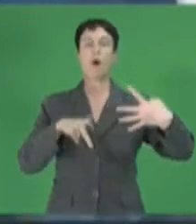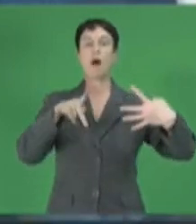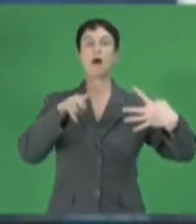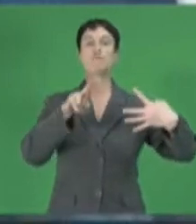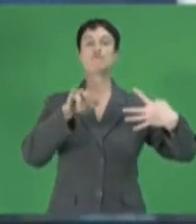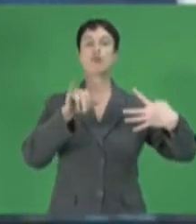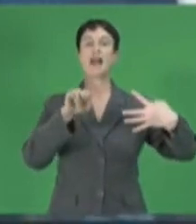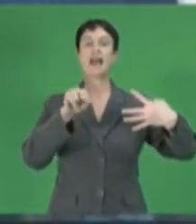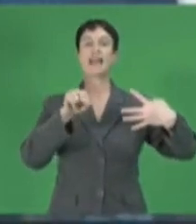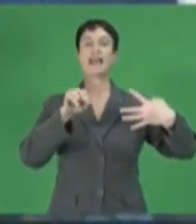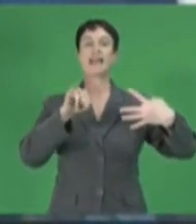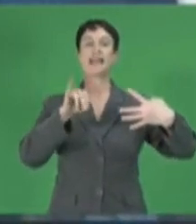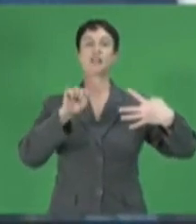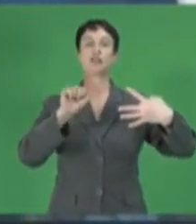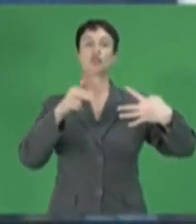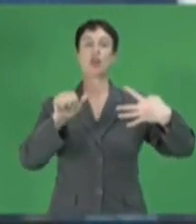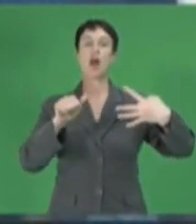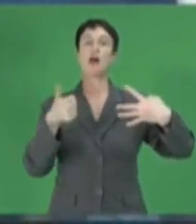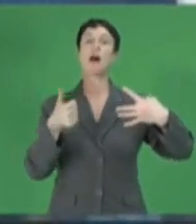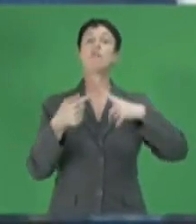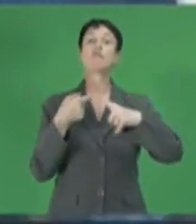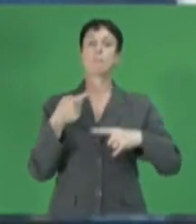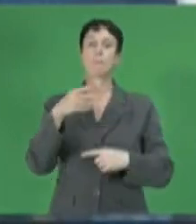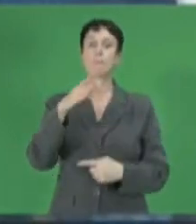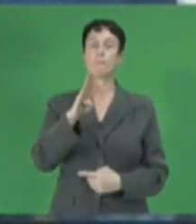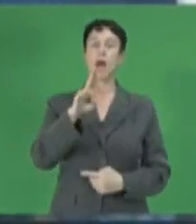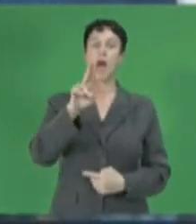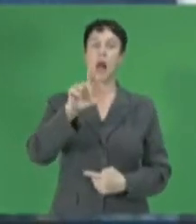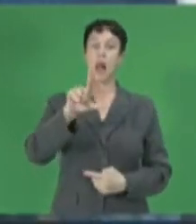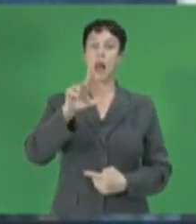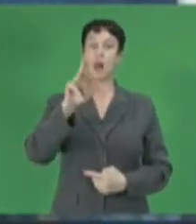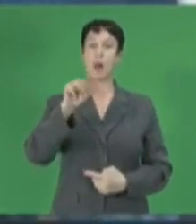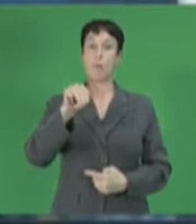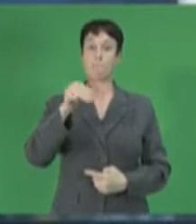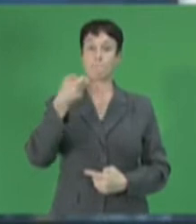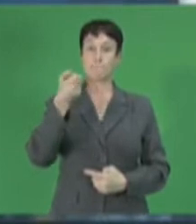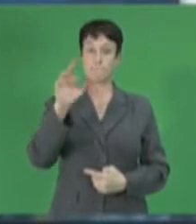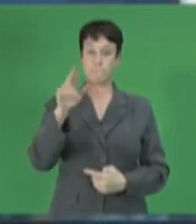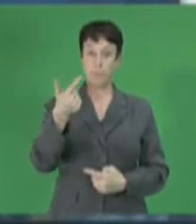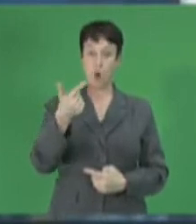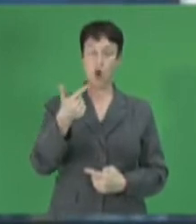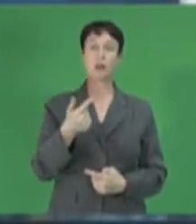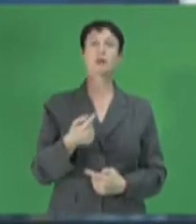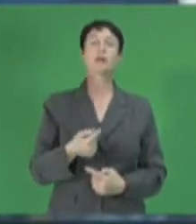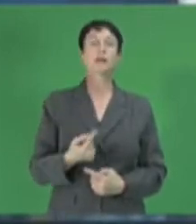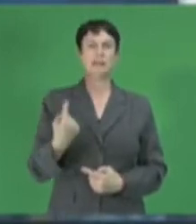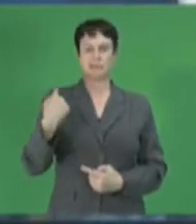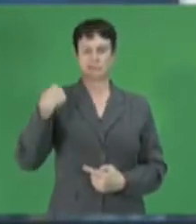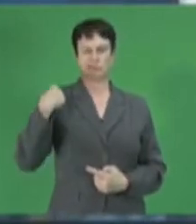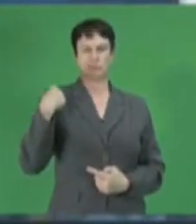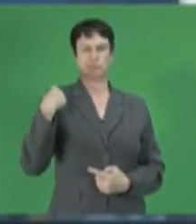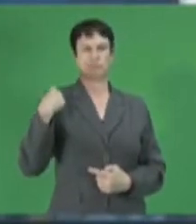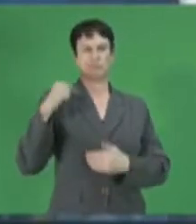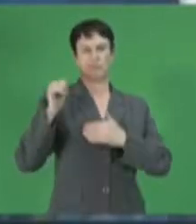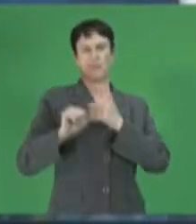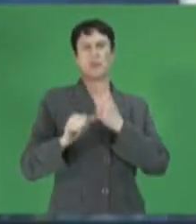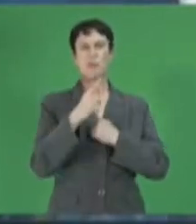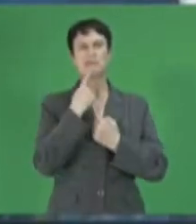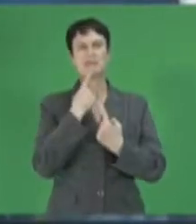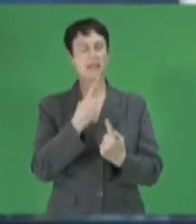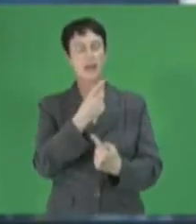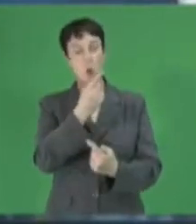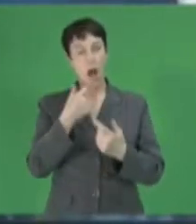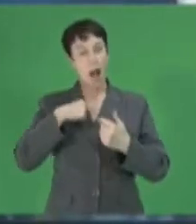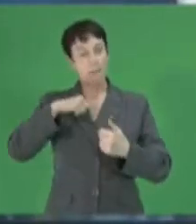Bloomberg. Governor, you've made it very clear earlier this month that you'd prefer a lower point target for